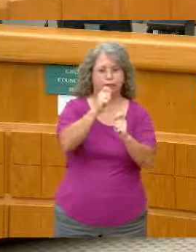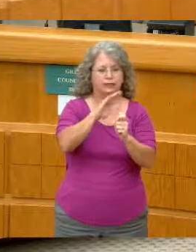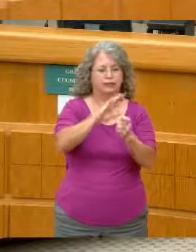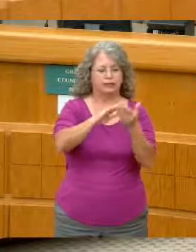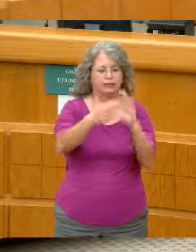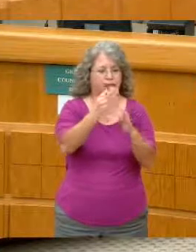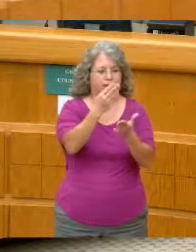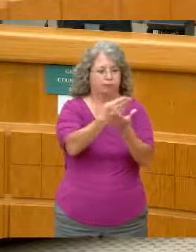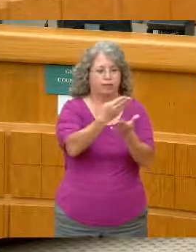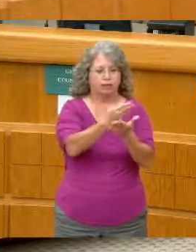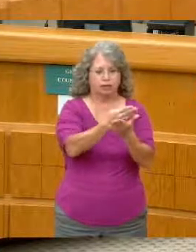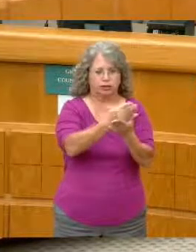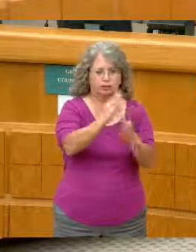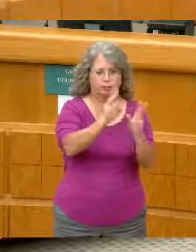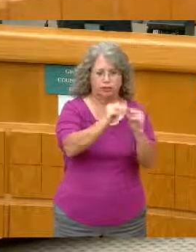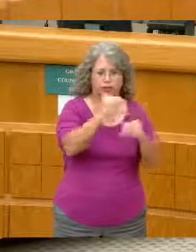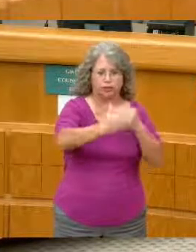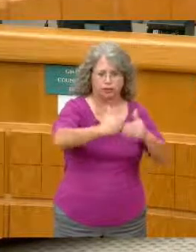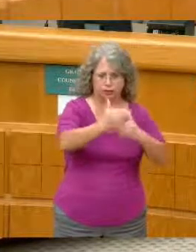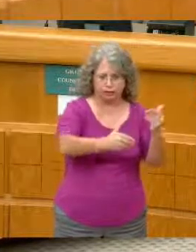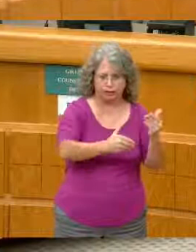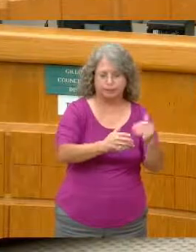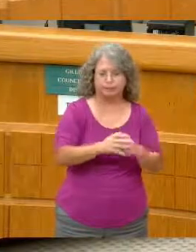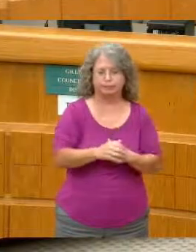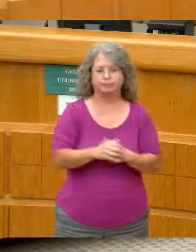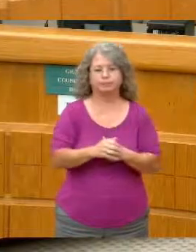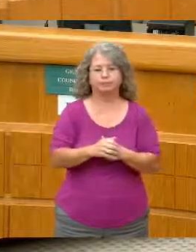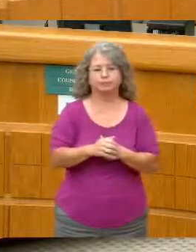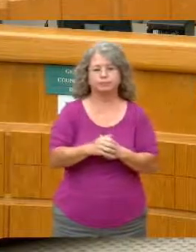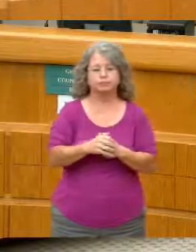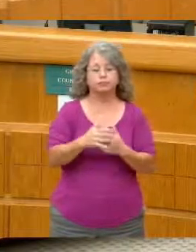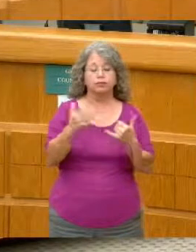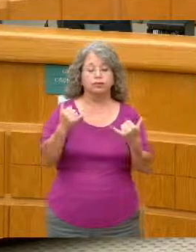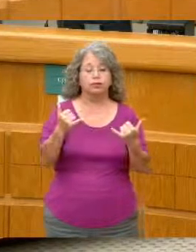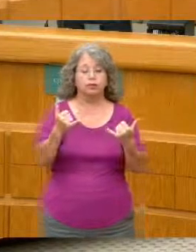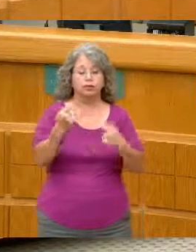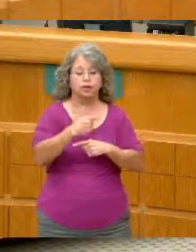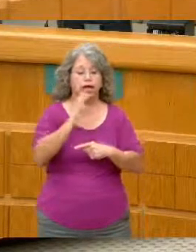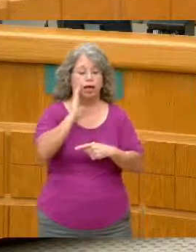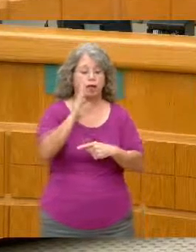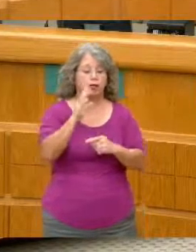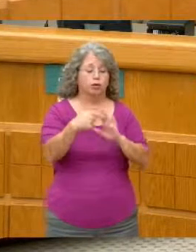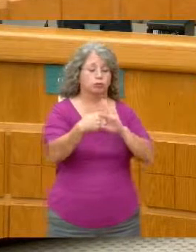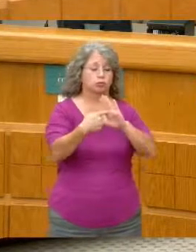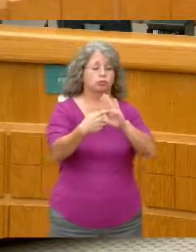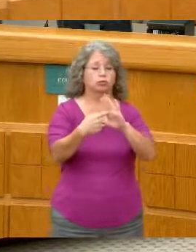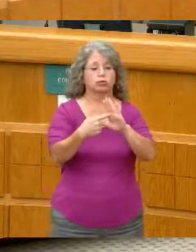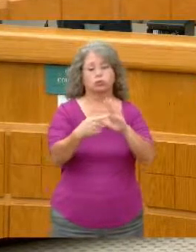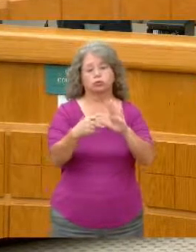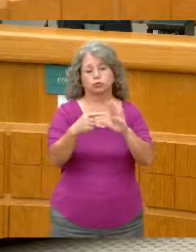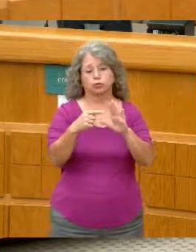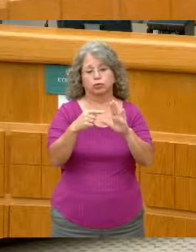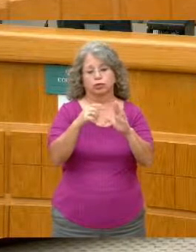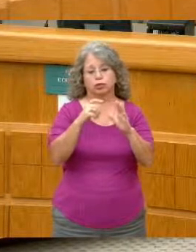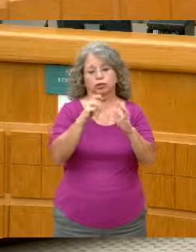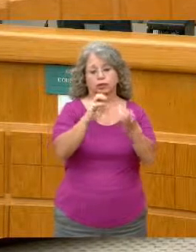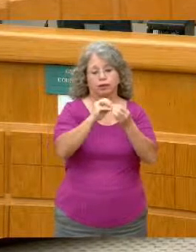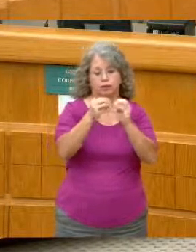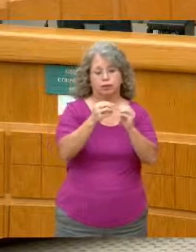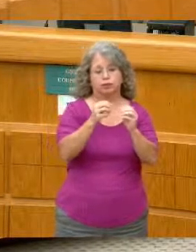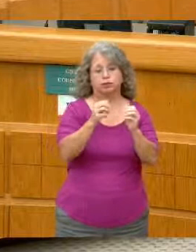on as well. So I am going to provide you an update on the cases here live today, and then we're going to show you changes